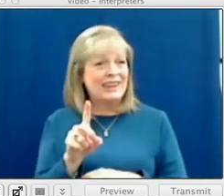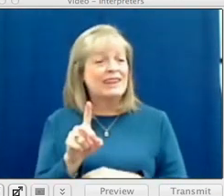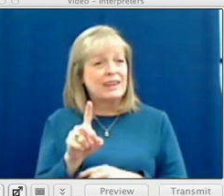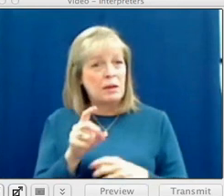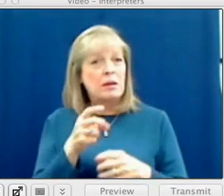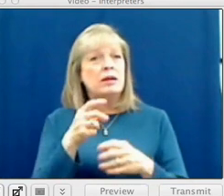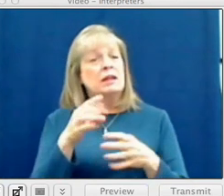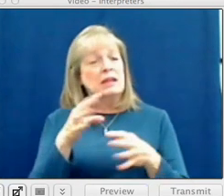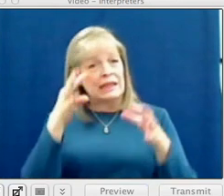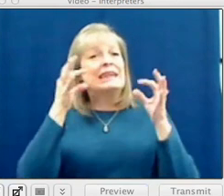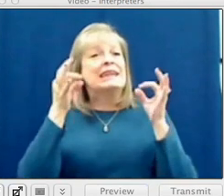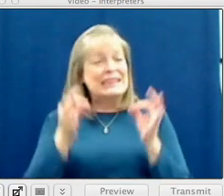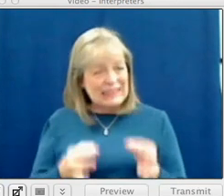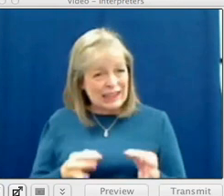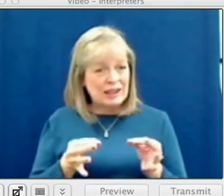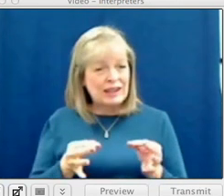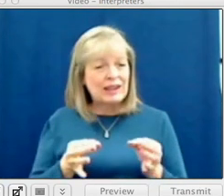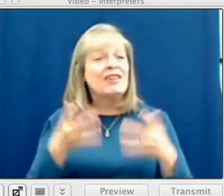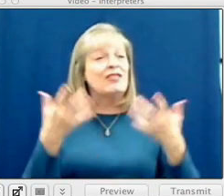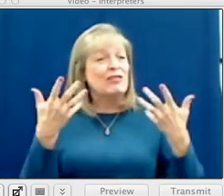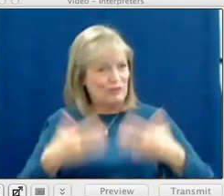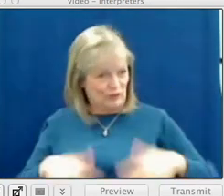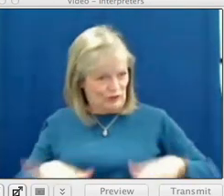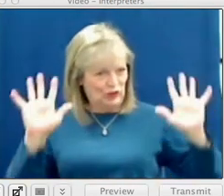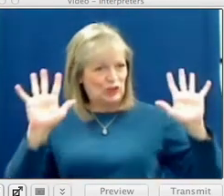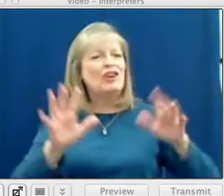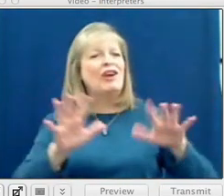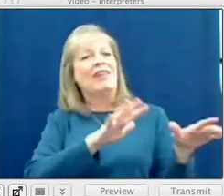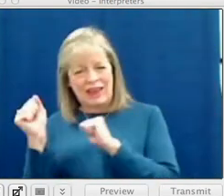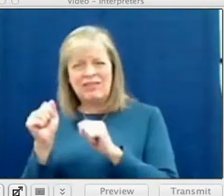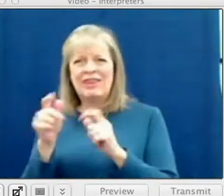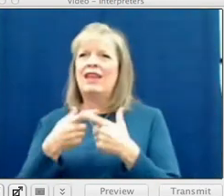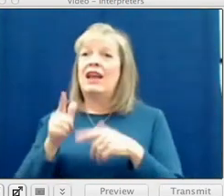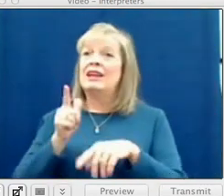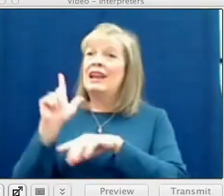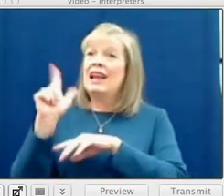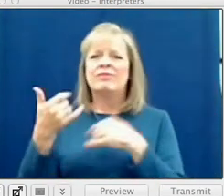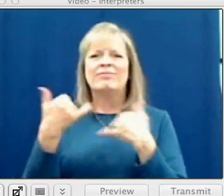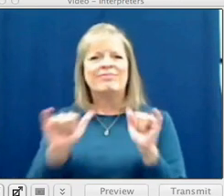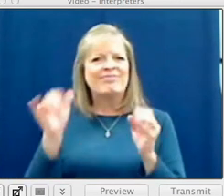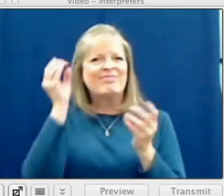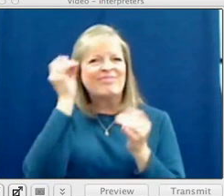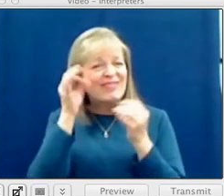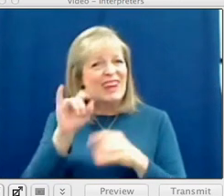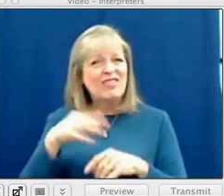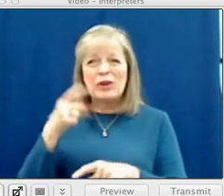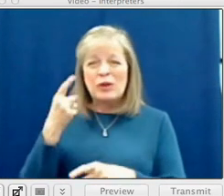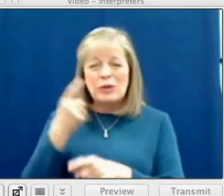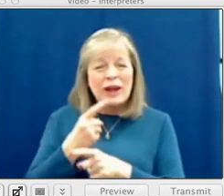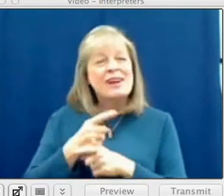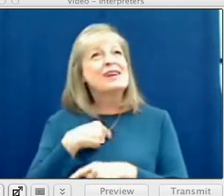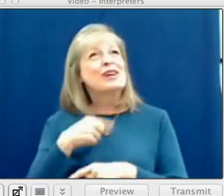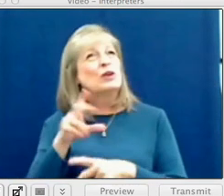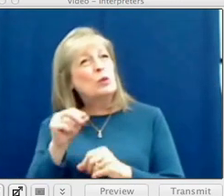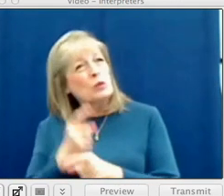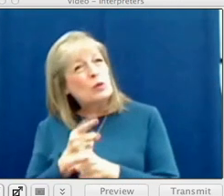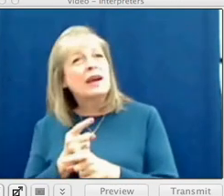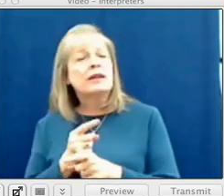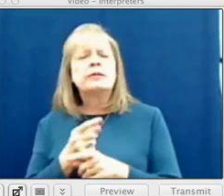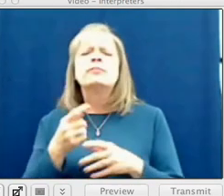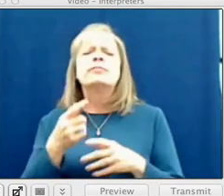where they still ponder the decision and wonder about whether or not it was the right thing to do. I ask people not to bring cases that are